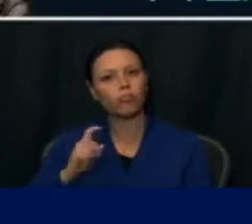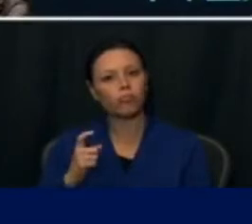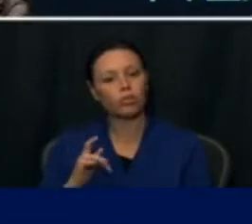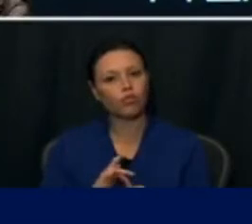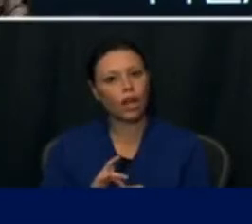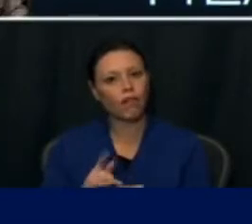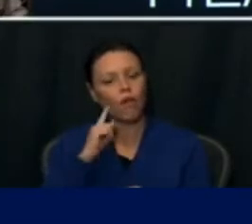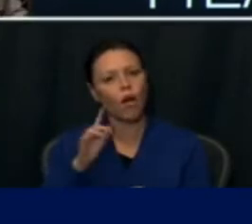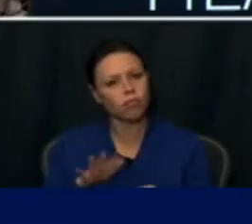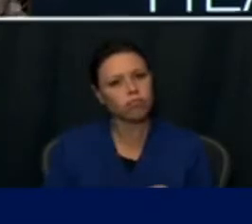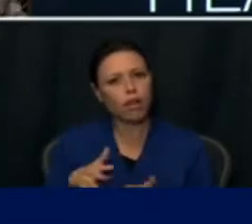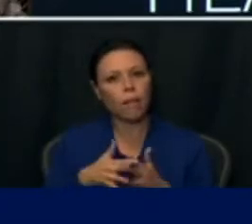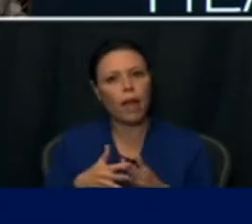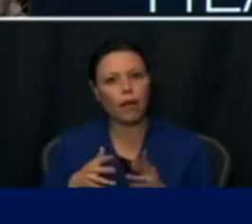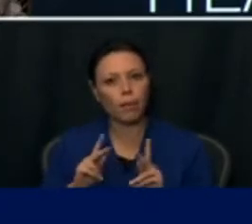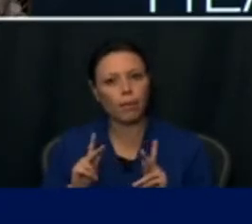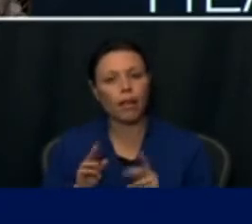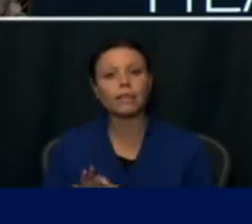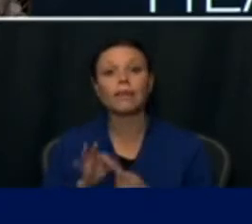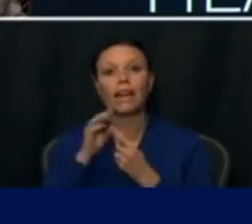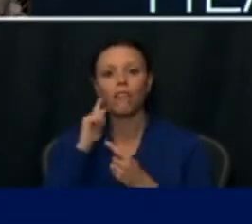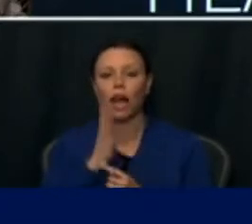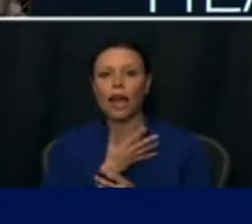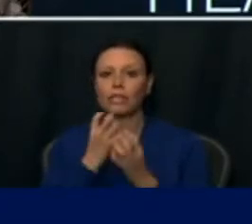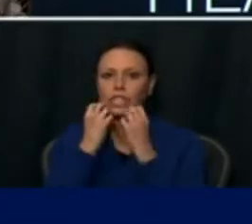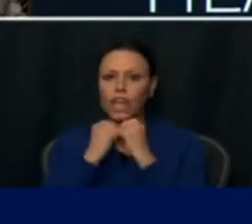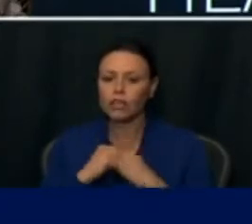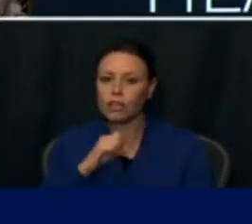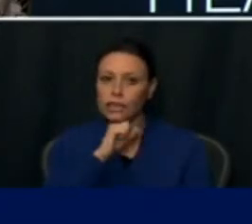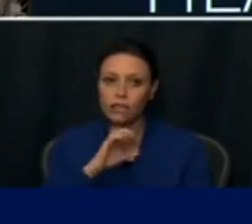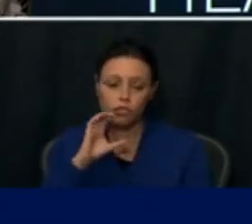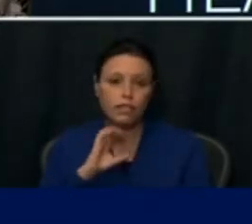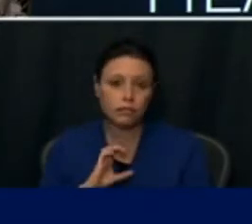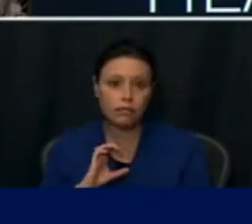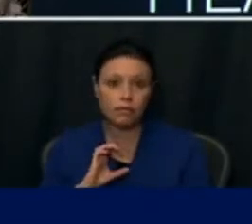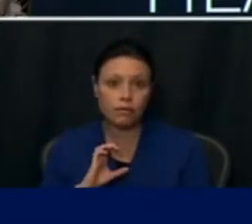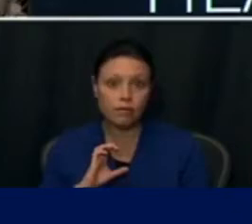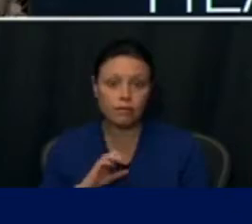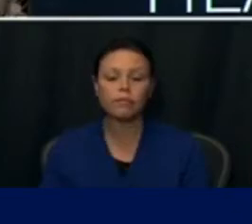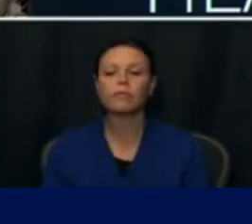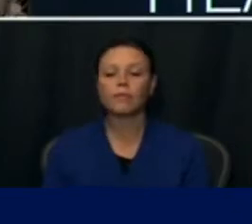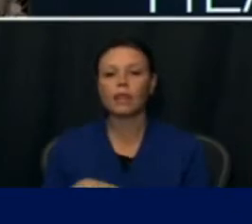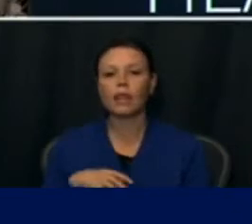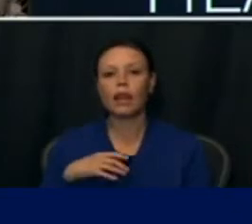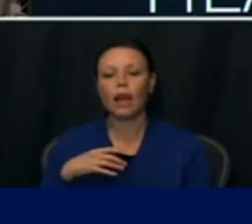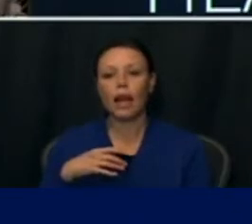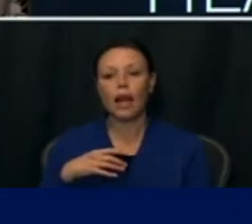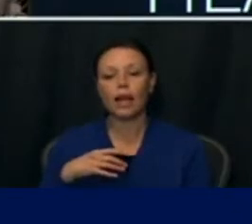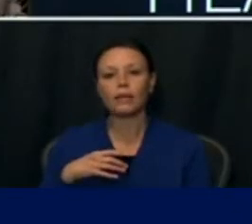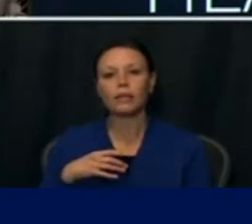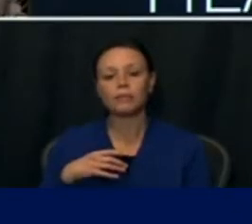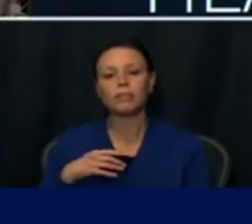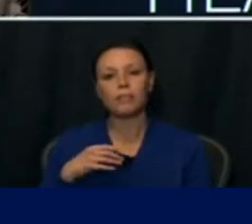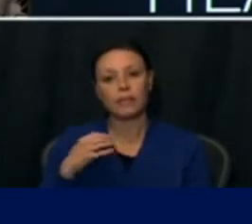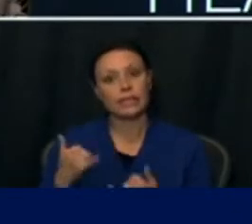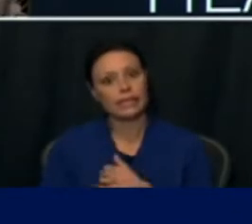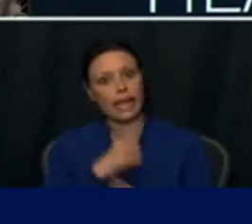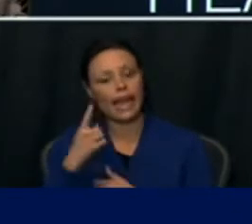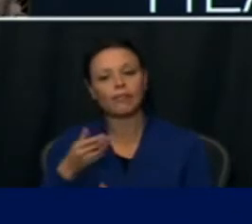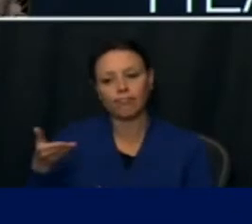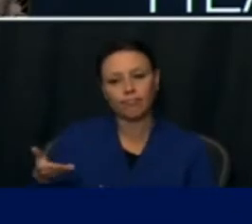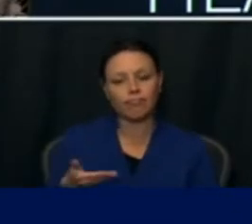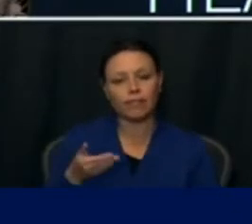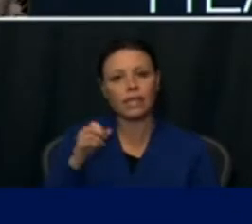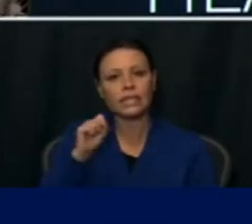people especially for our cherished seniors we're pleased to be joined on this occasion by